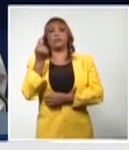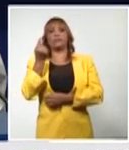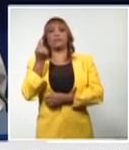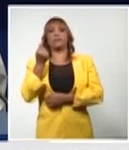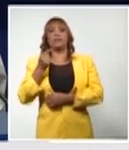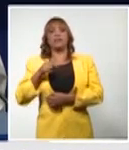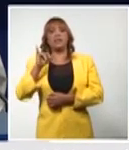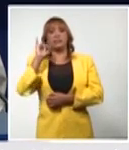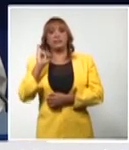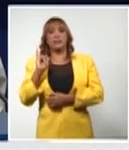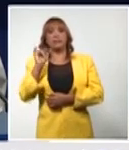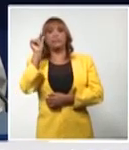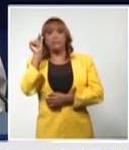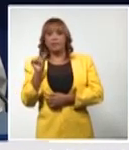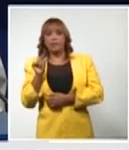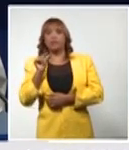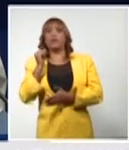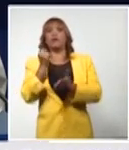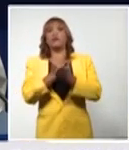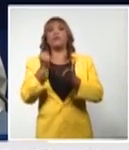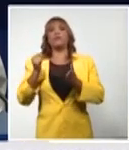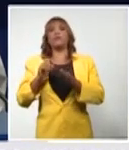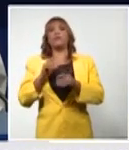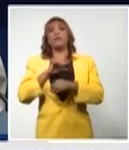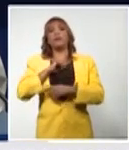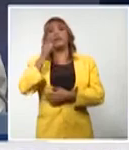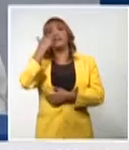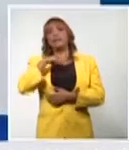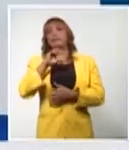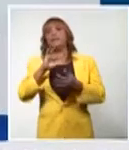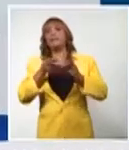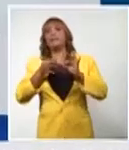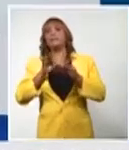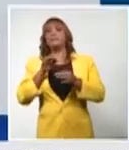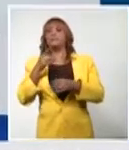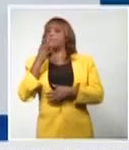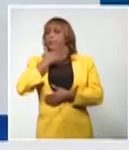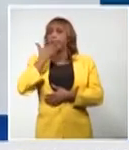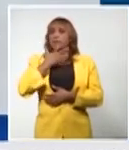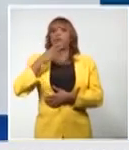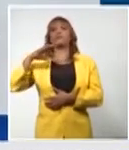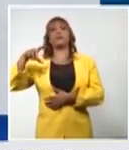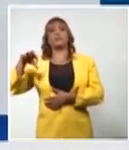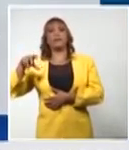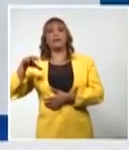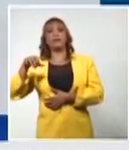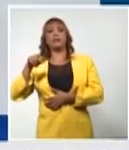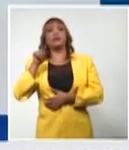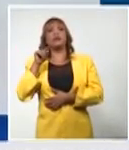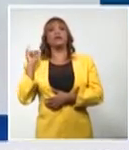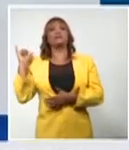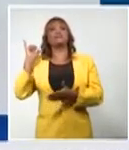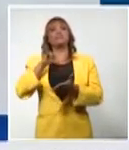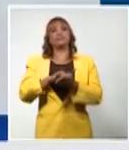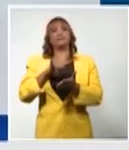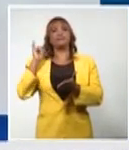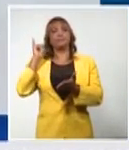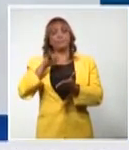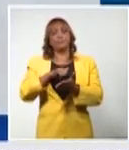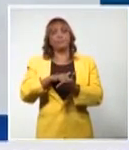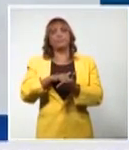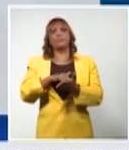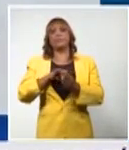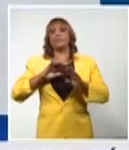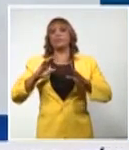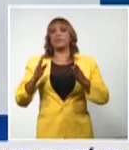from Artemisa. The 6 cases from Pinar del Rio are all imported. These cases are from